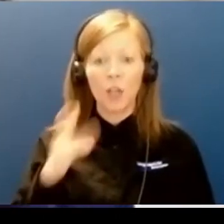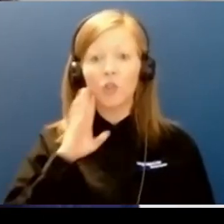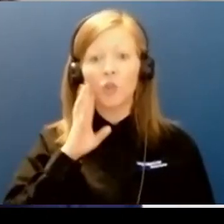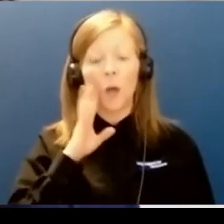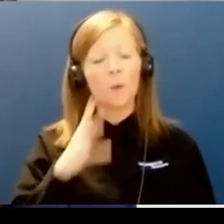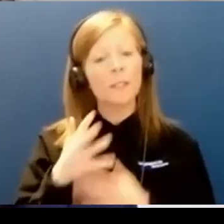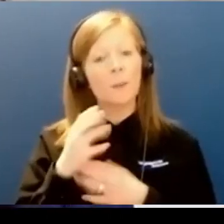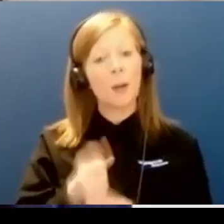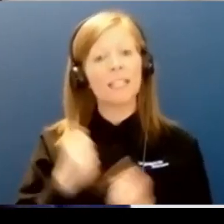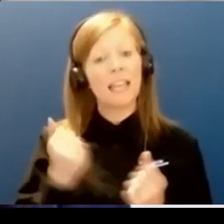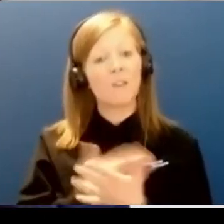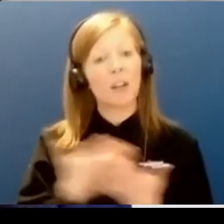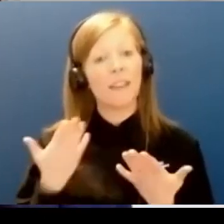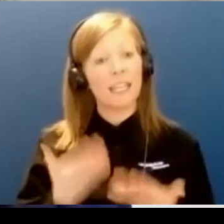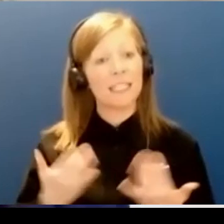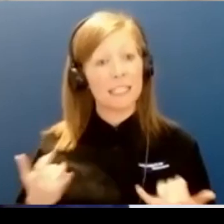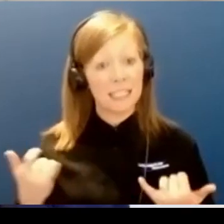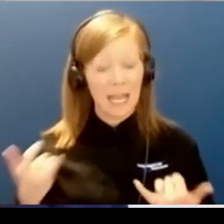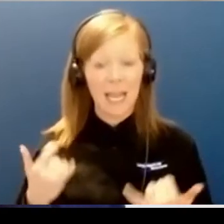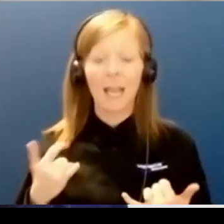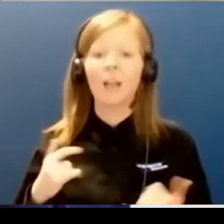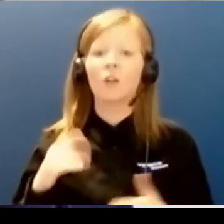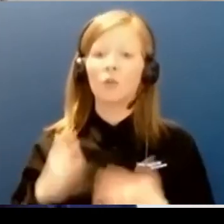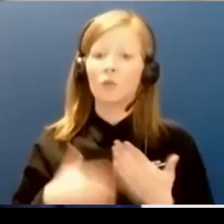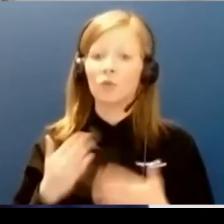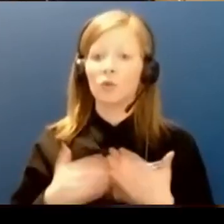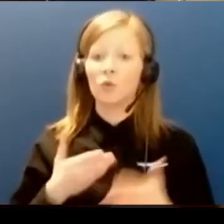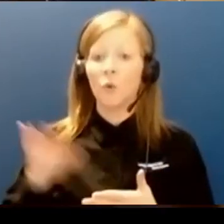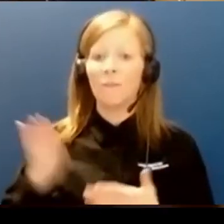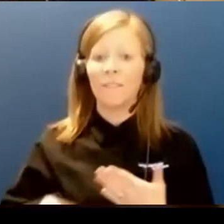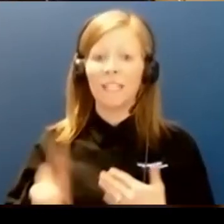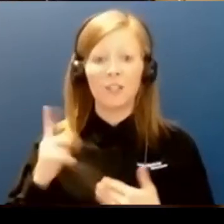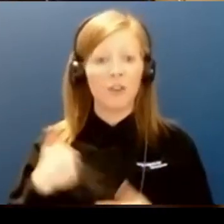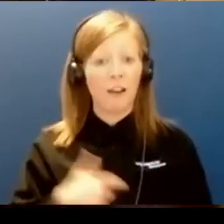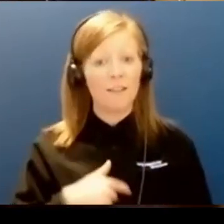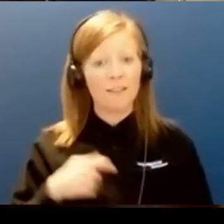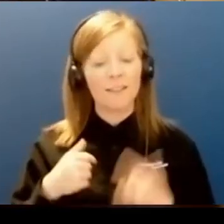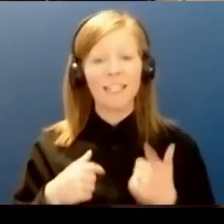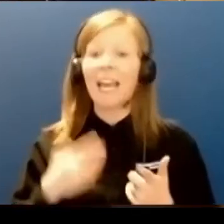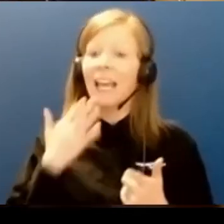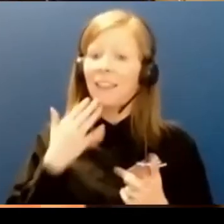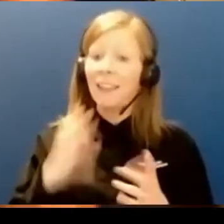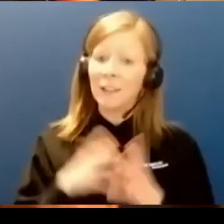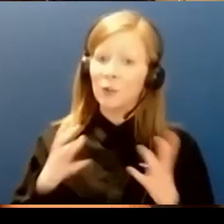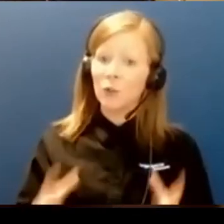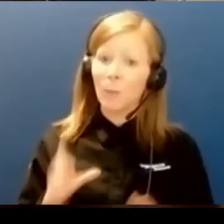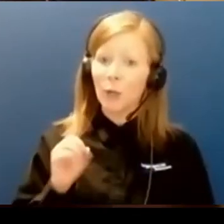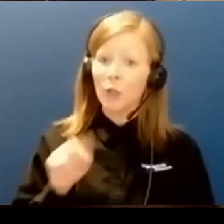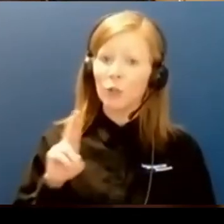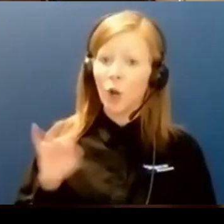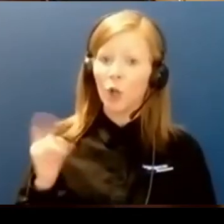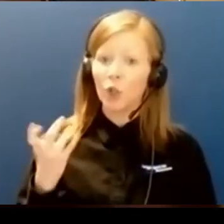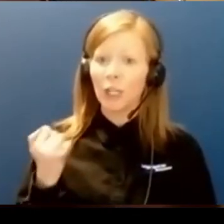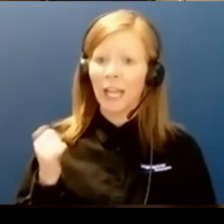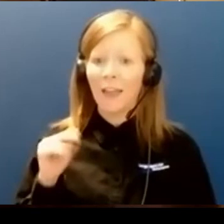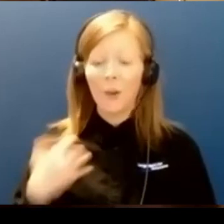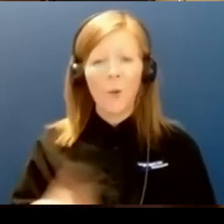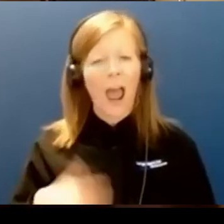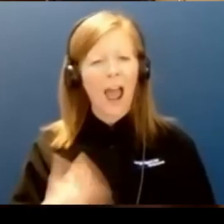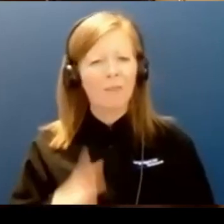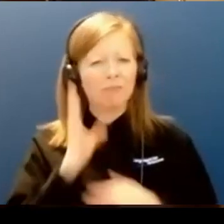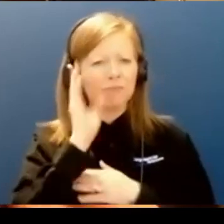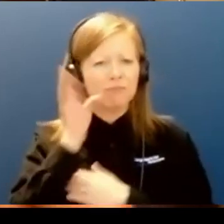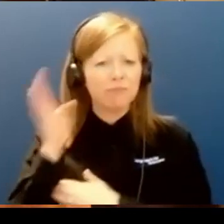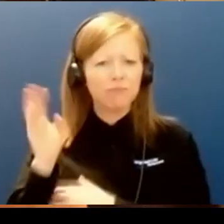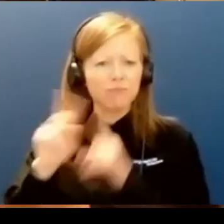to finish us off. Oh, thanks so much, Dr. Catherine. And wow, didn't the presenters do a great